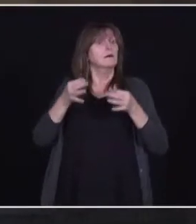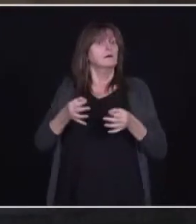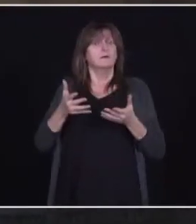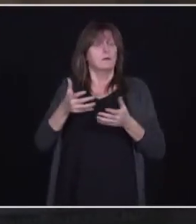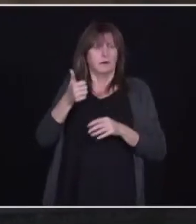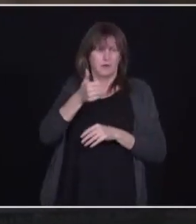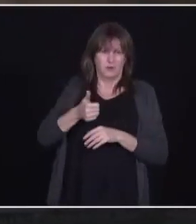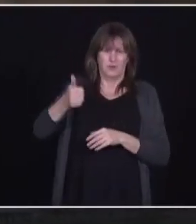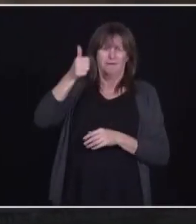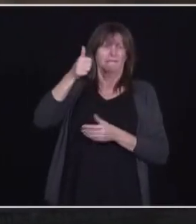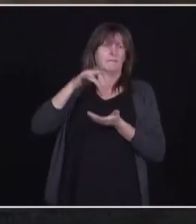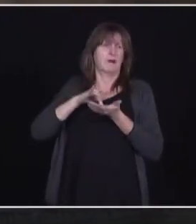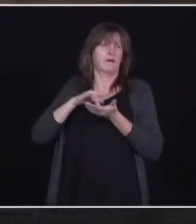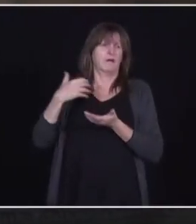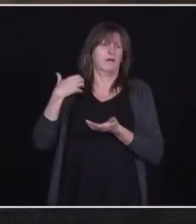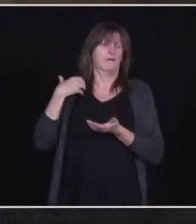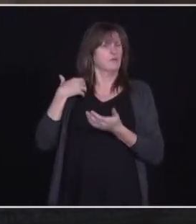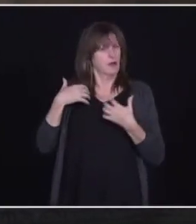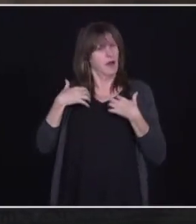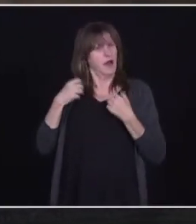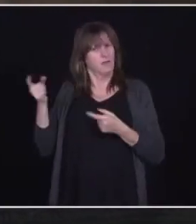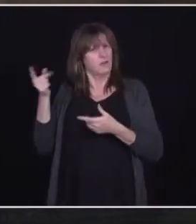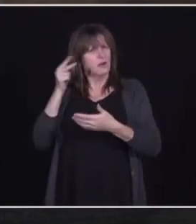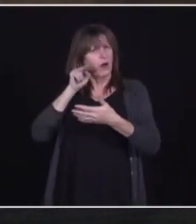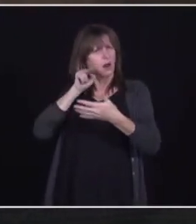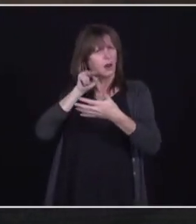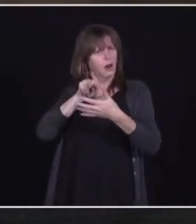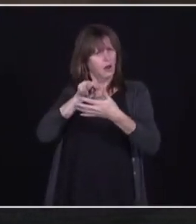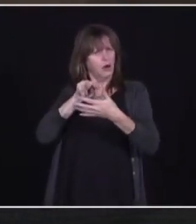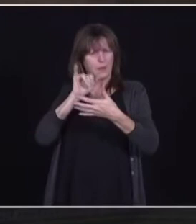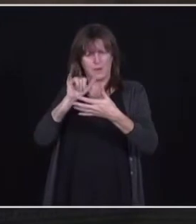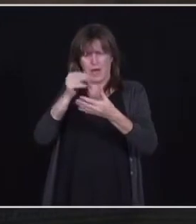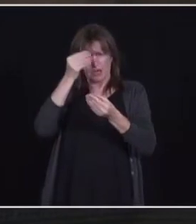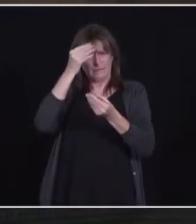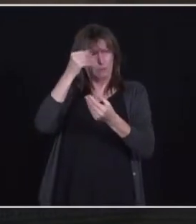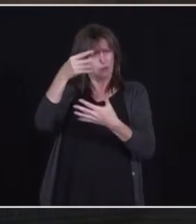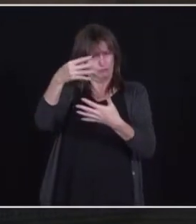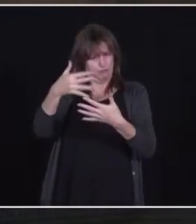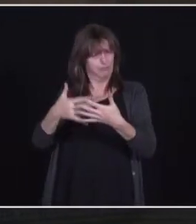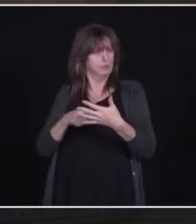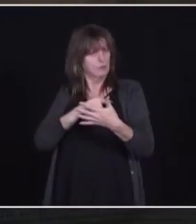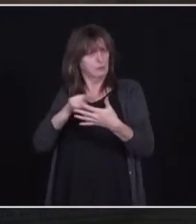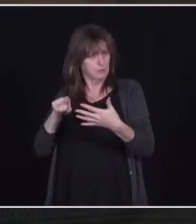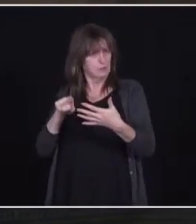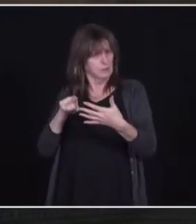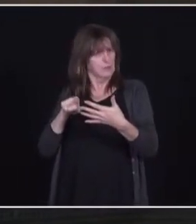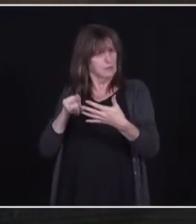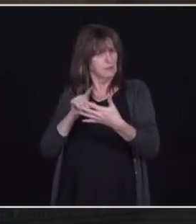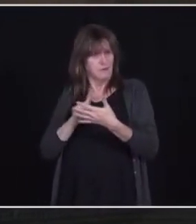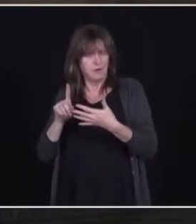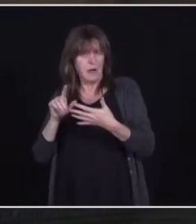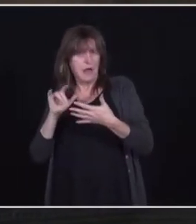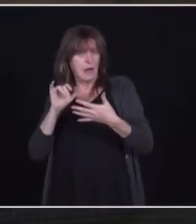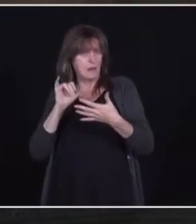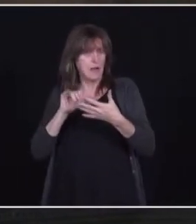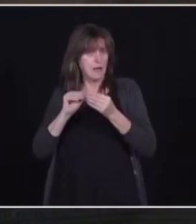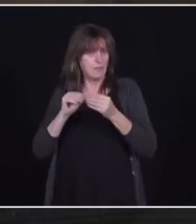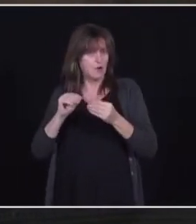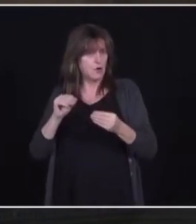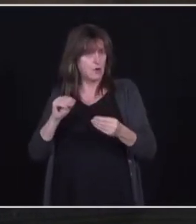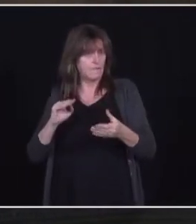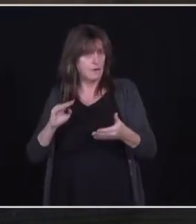He takes a look at the data on 2 days a week, and then if the numbers are going up in a particular area, he